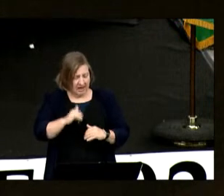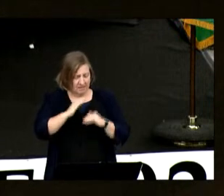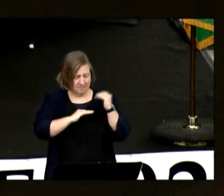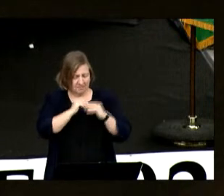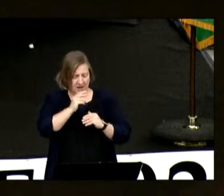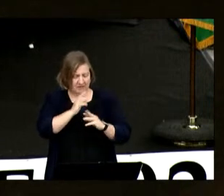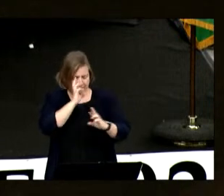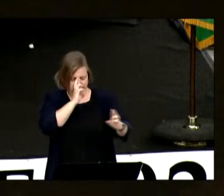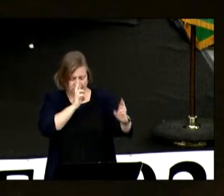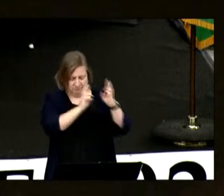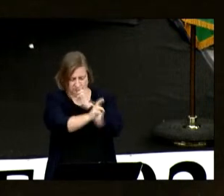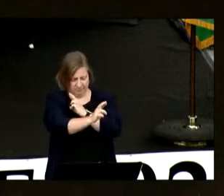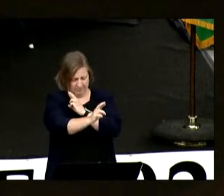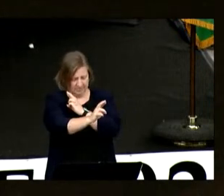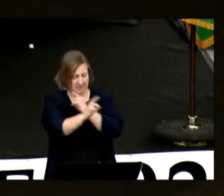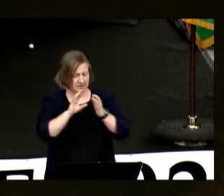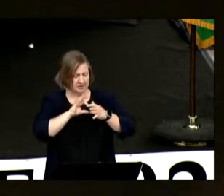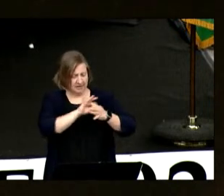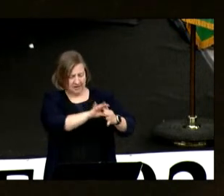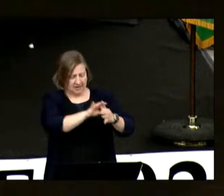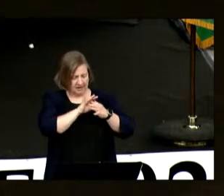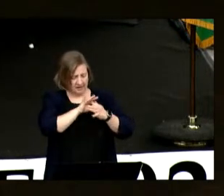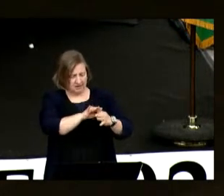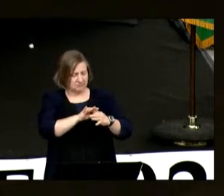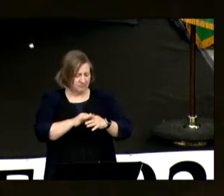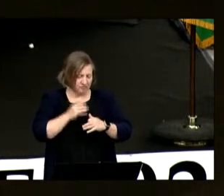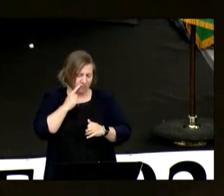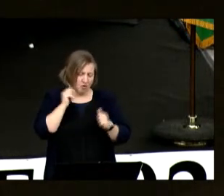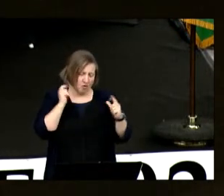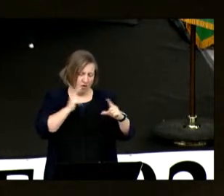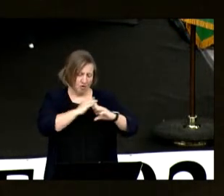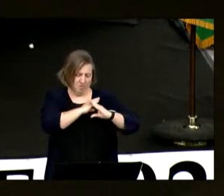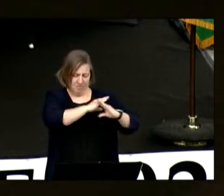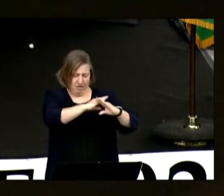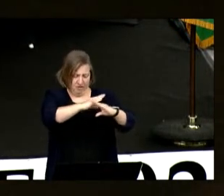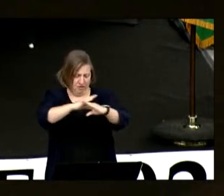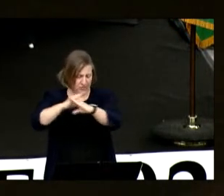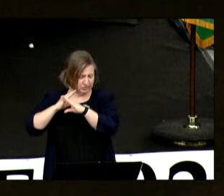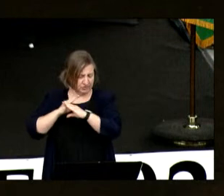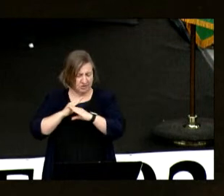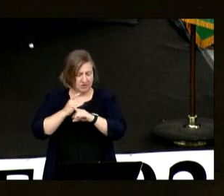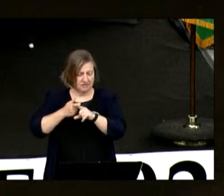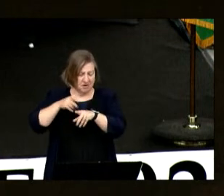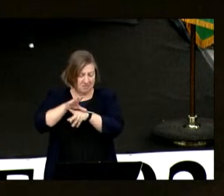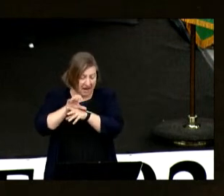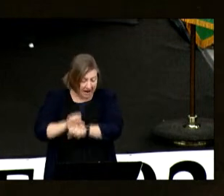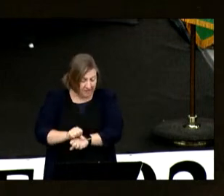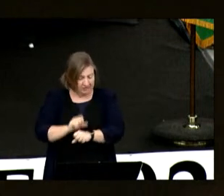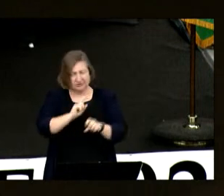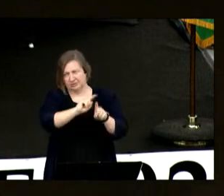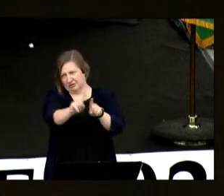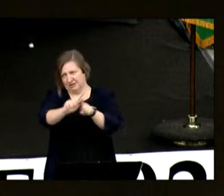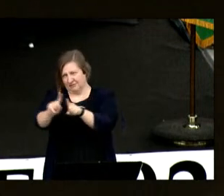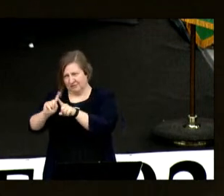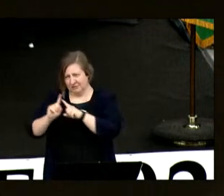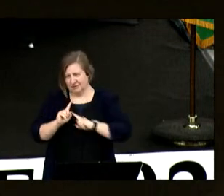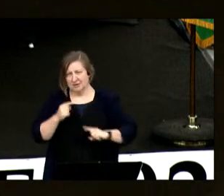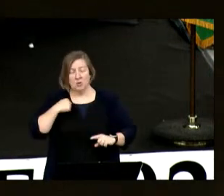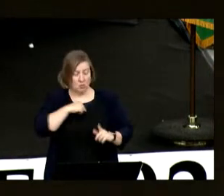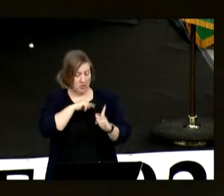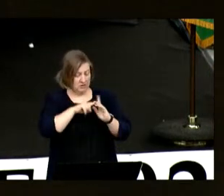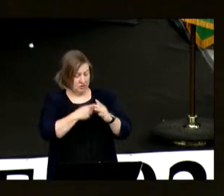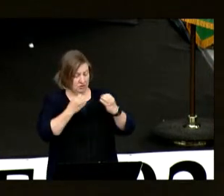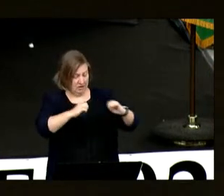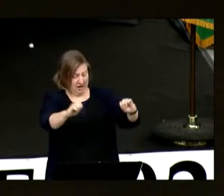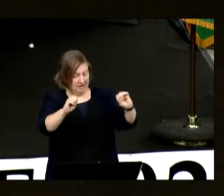mutual respect and connection across all barriers of heritage and difference. We begin this